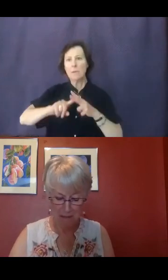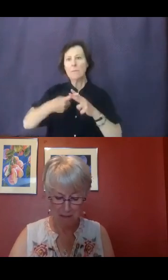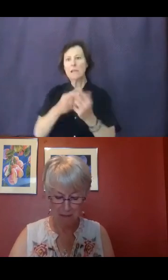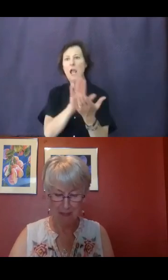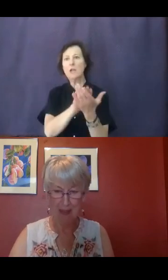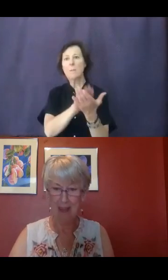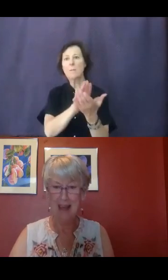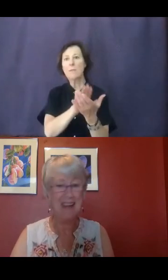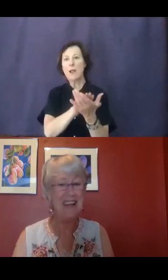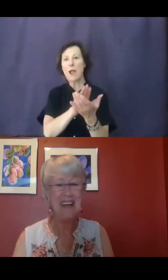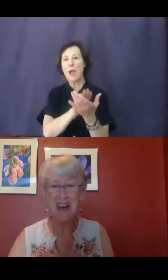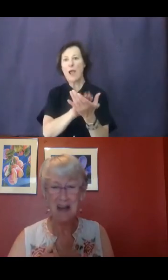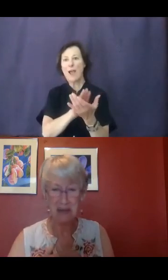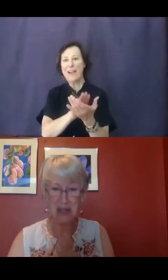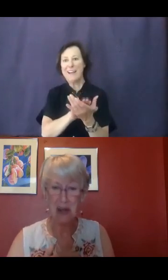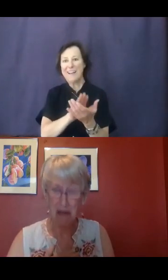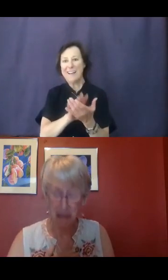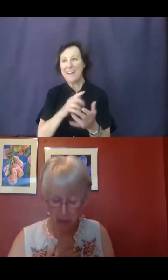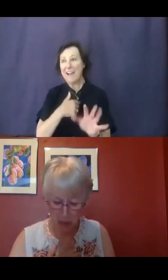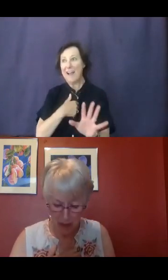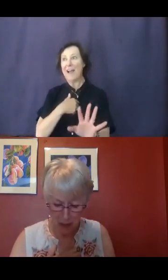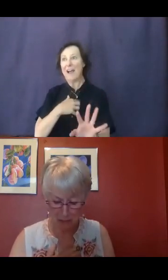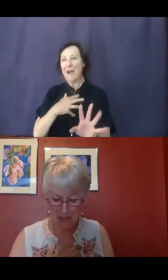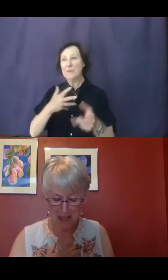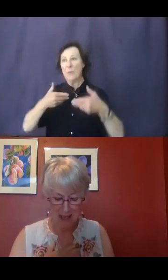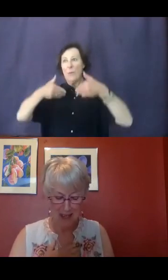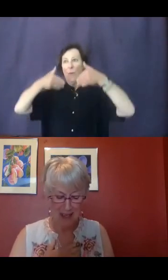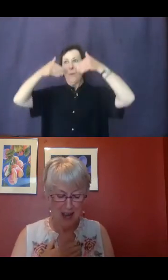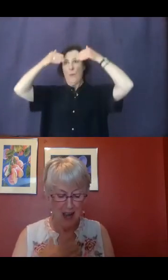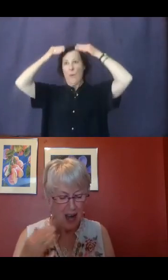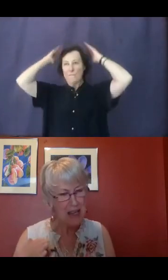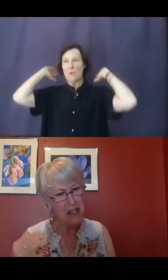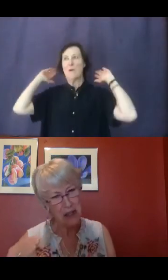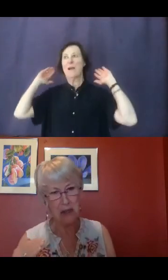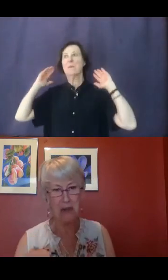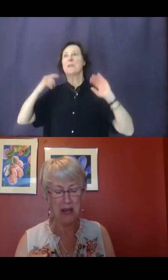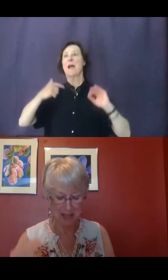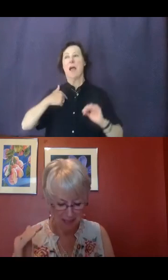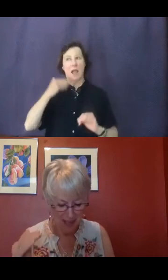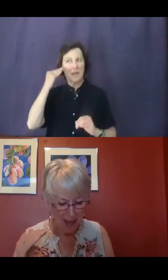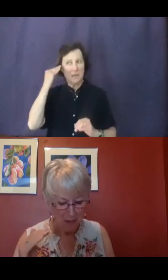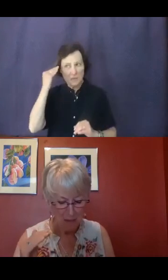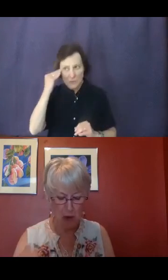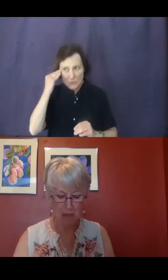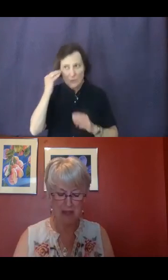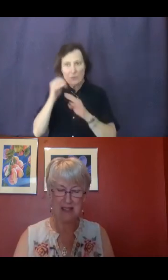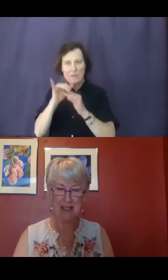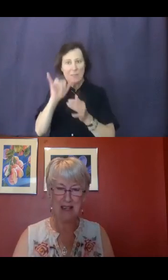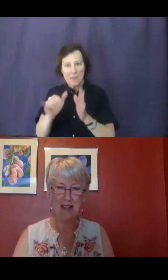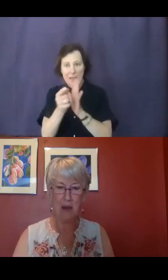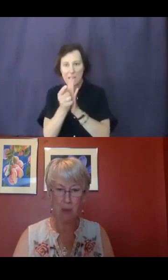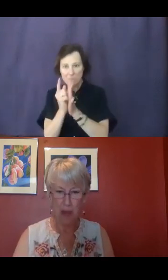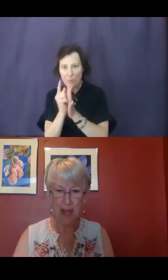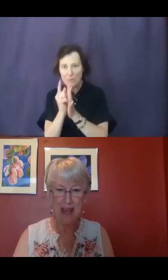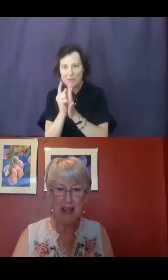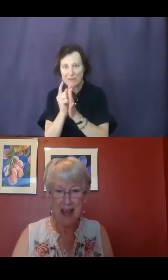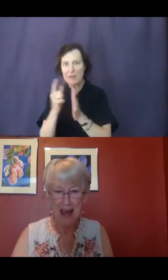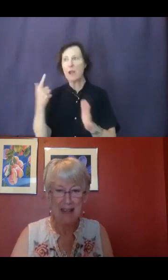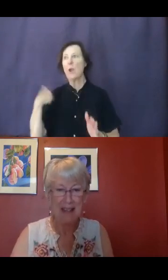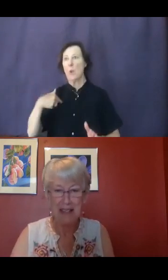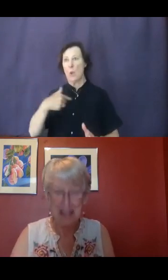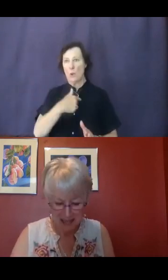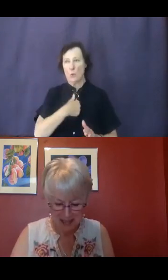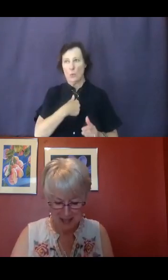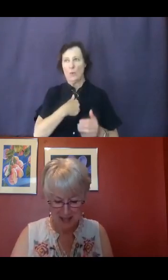applaud. I was overwhelmed. I knew in that moment that we